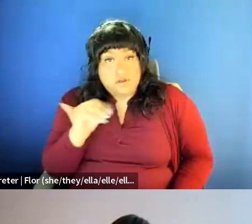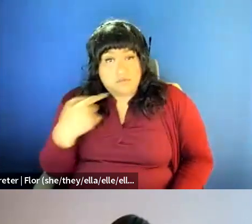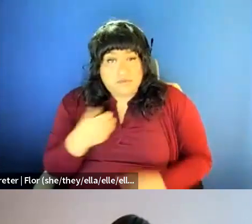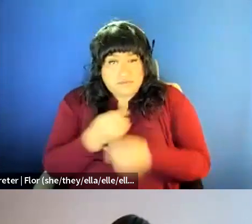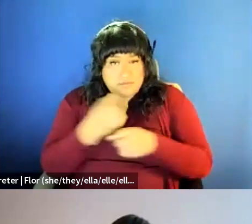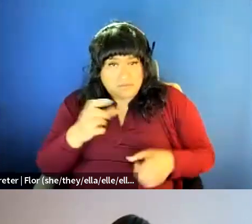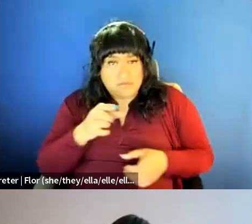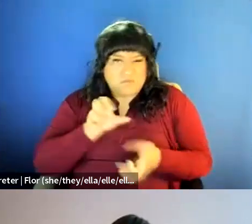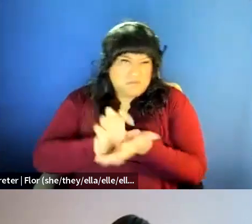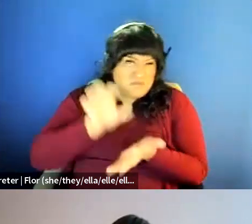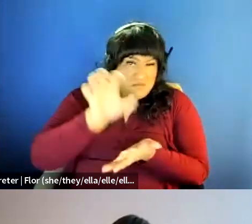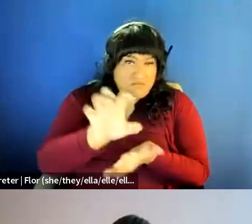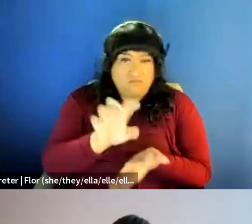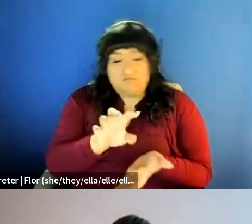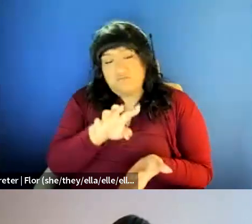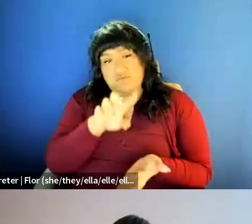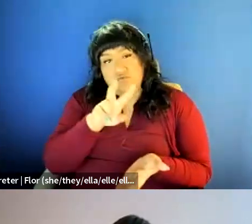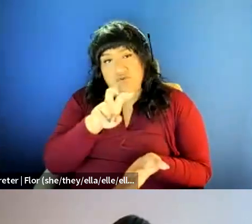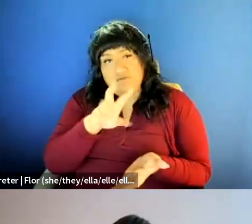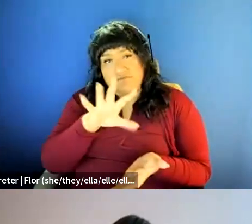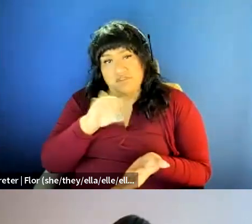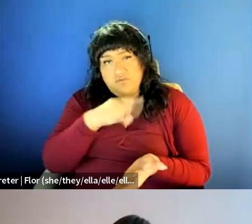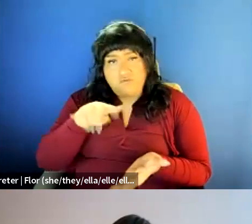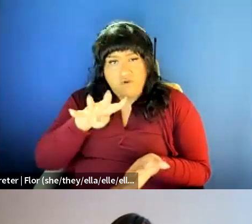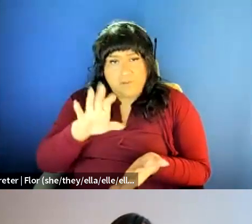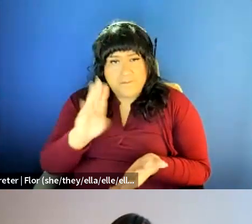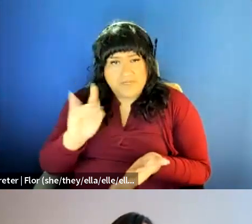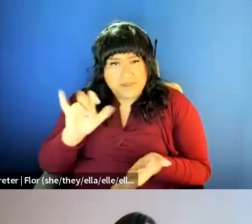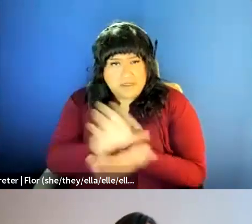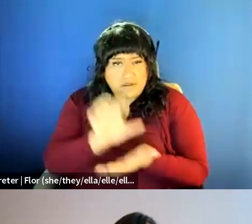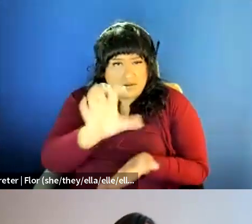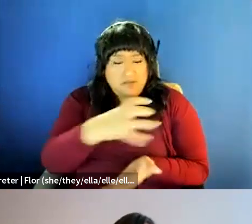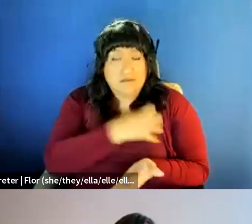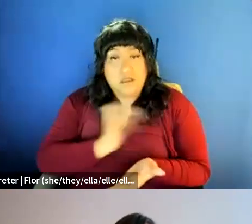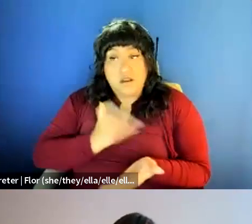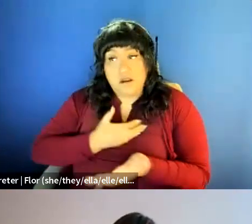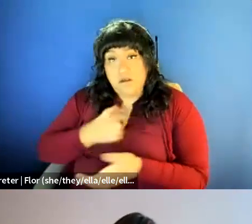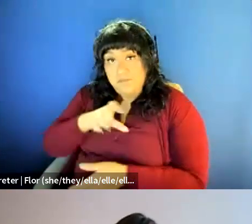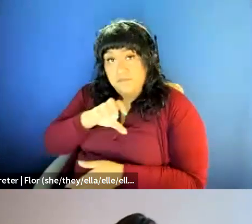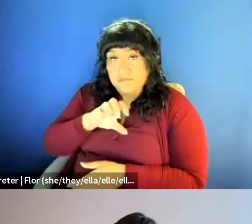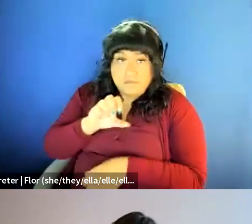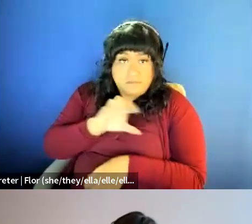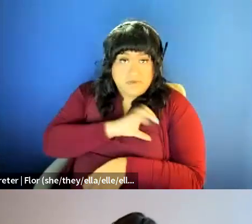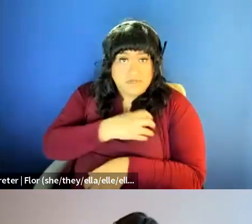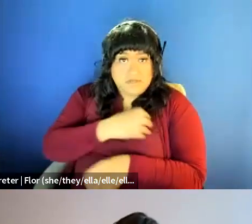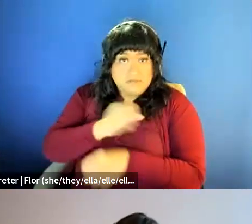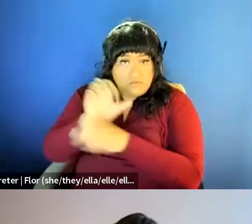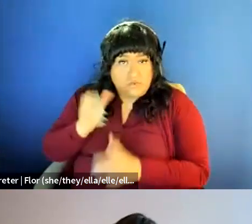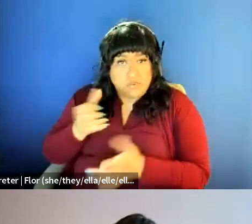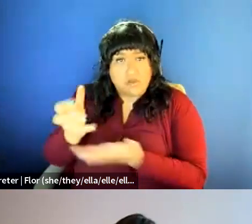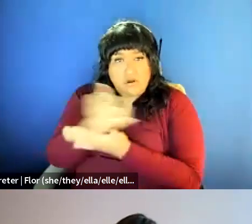$400 million a year on policing, right? Our officers make between $150,000 to $300,000 per